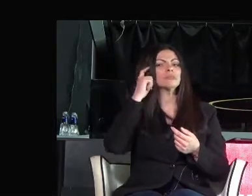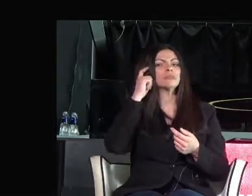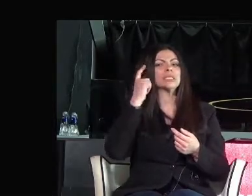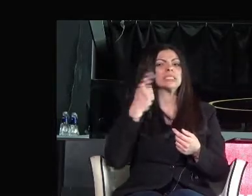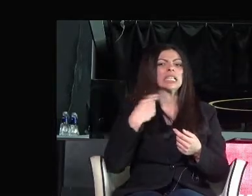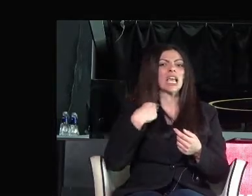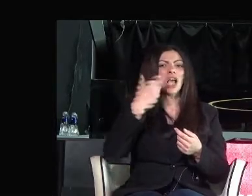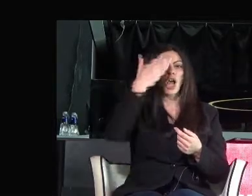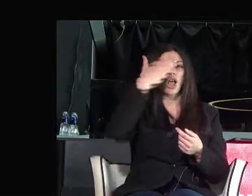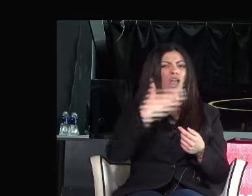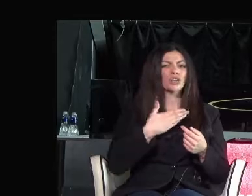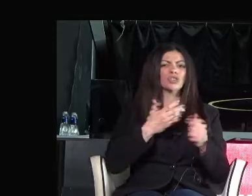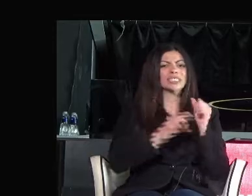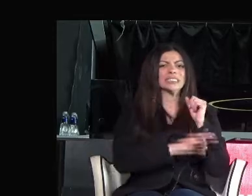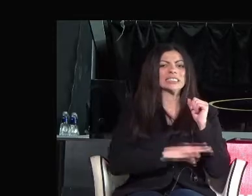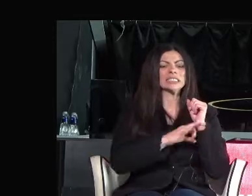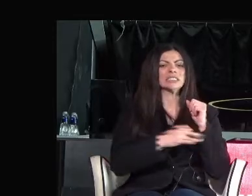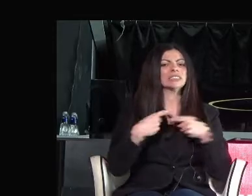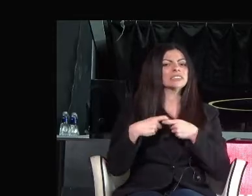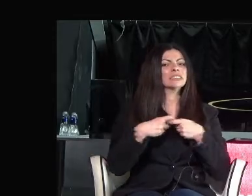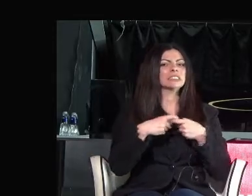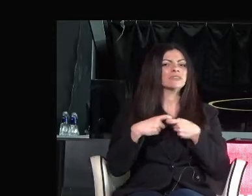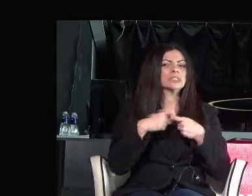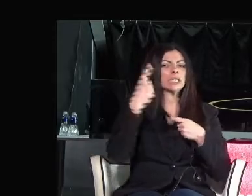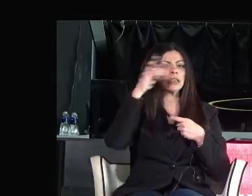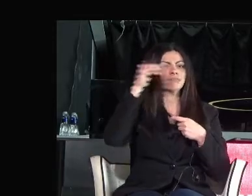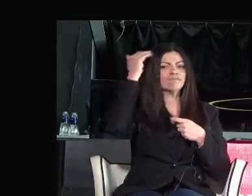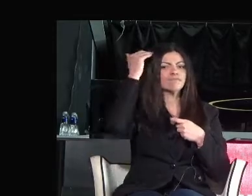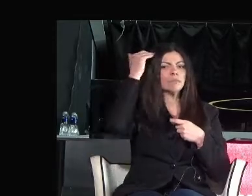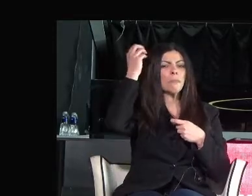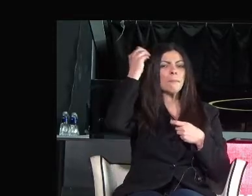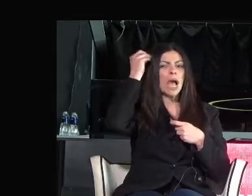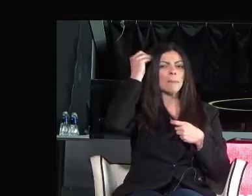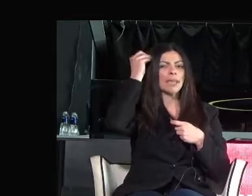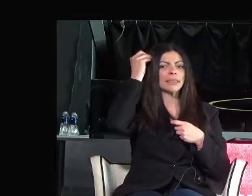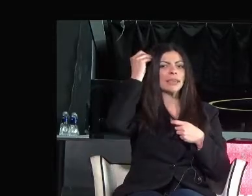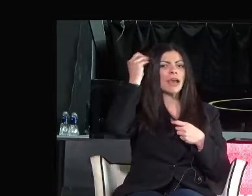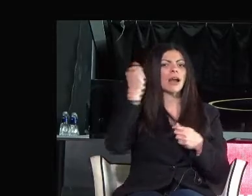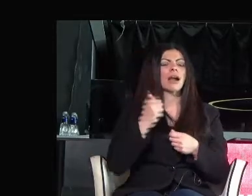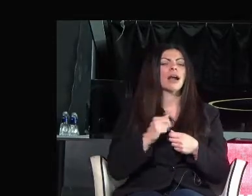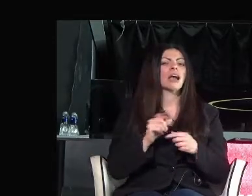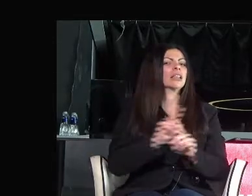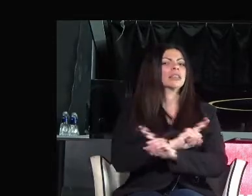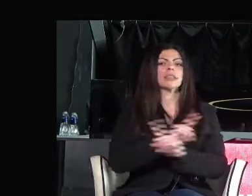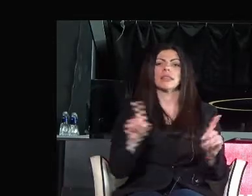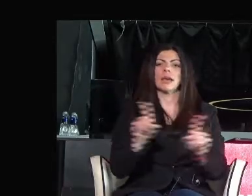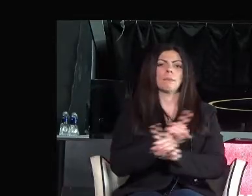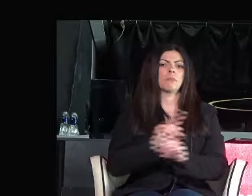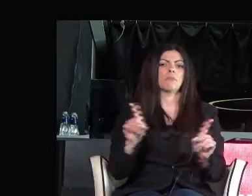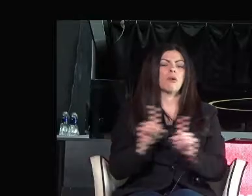experienced so much of like different generations, but they can be translated and migrated.